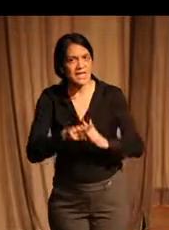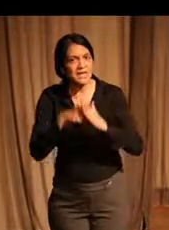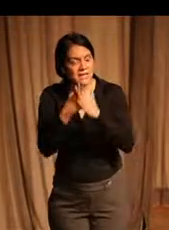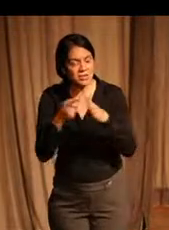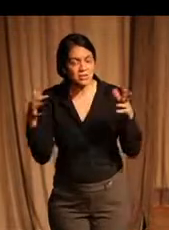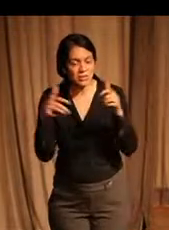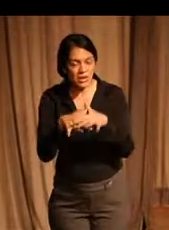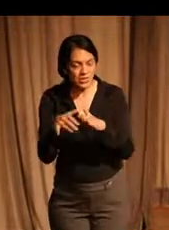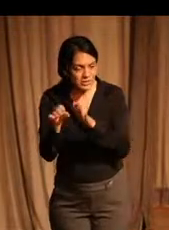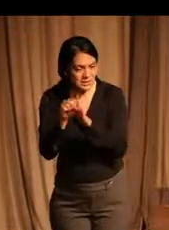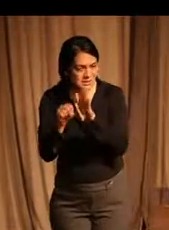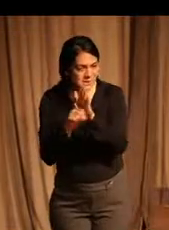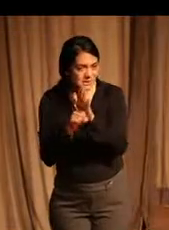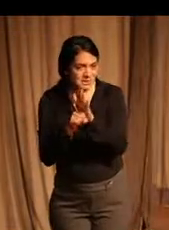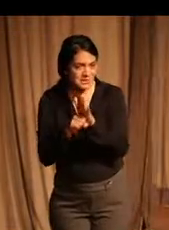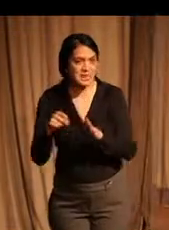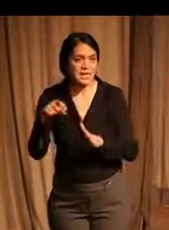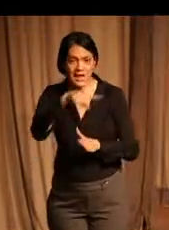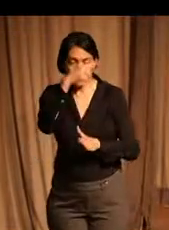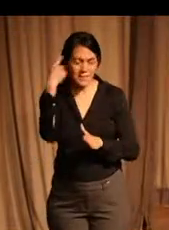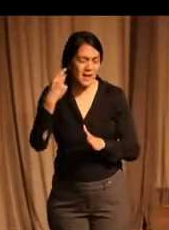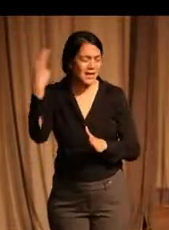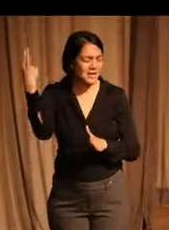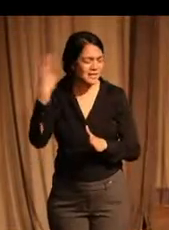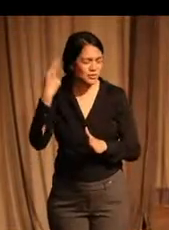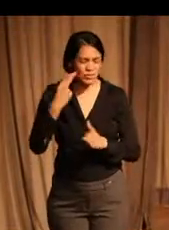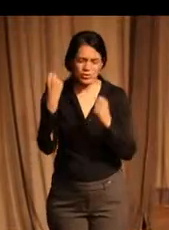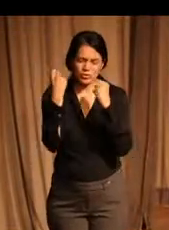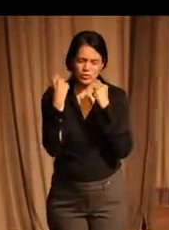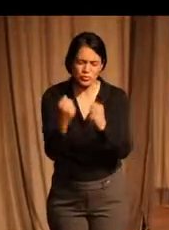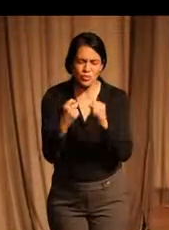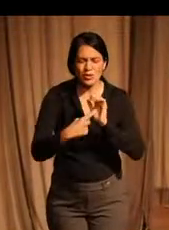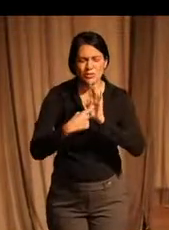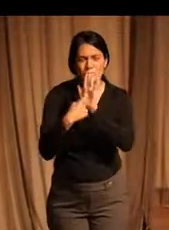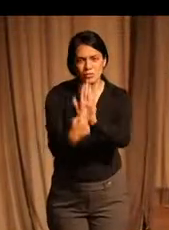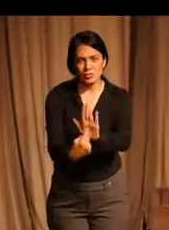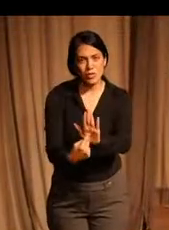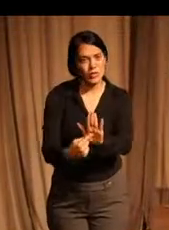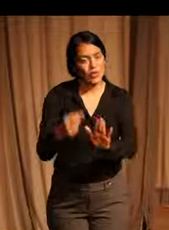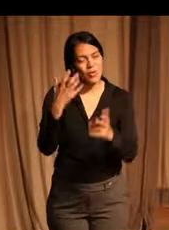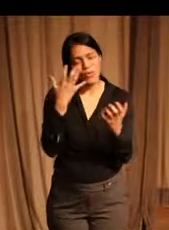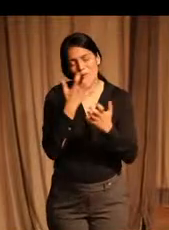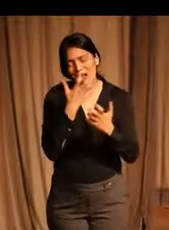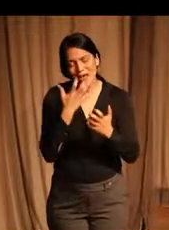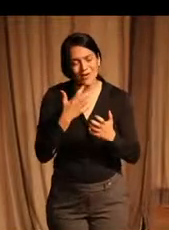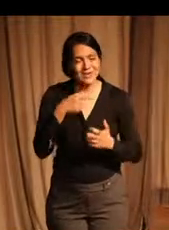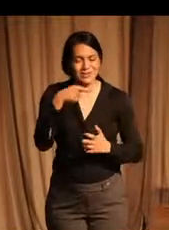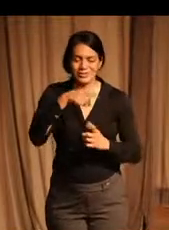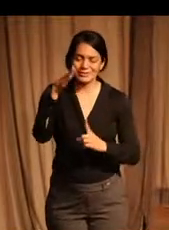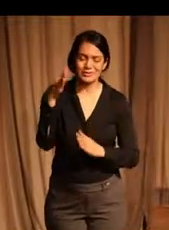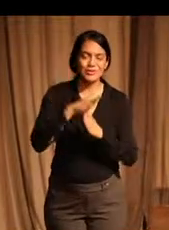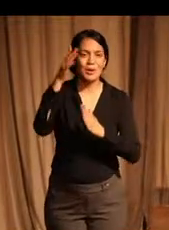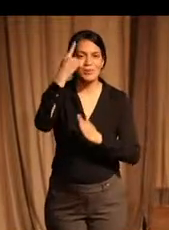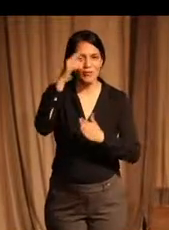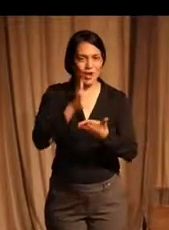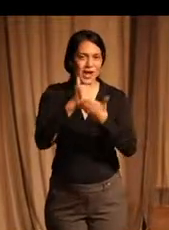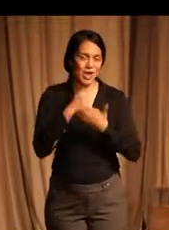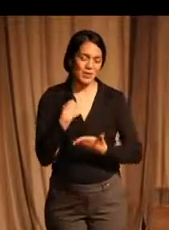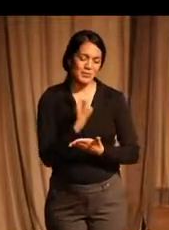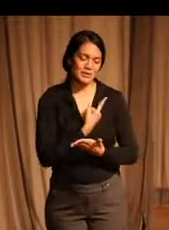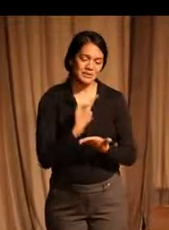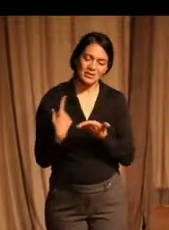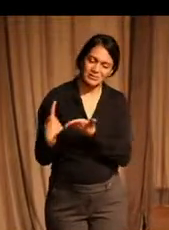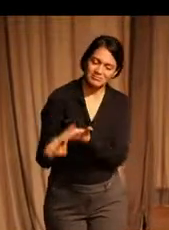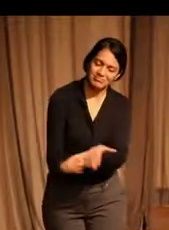the stories and photos of Miami's Black histories. I can't think of anyone better to lead us through this conversation. Nadege, please take